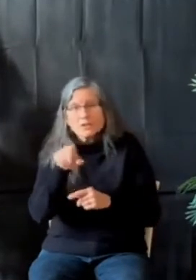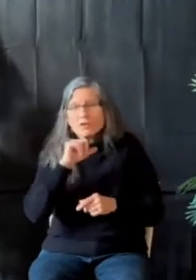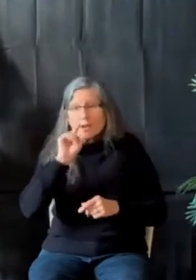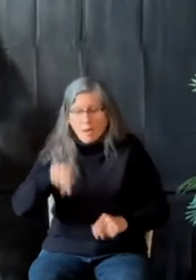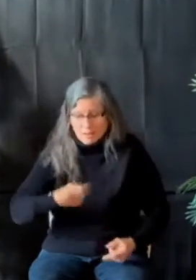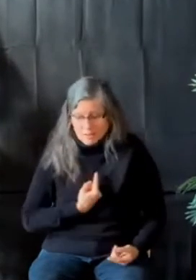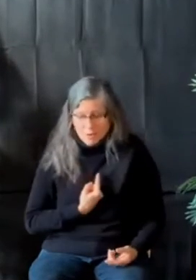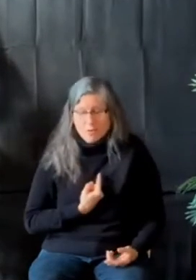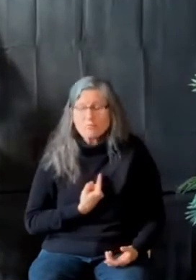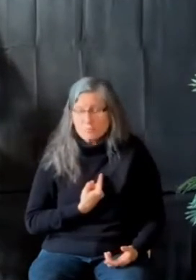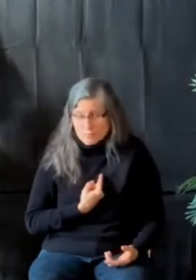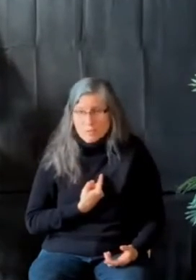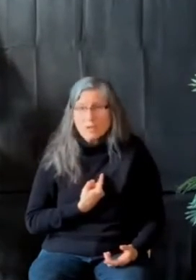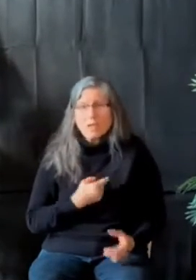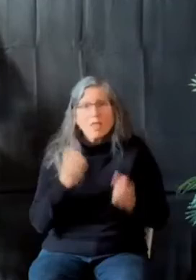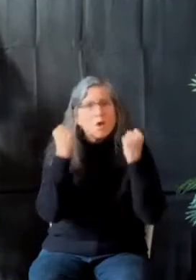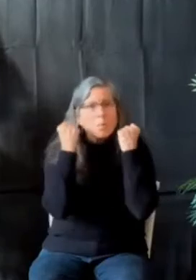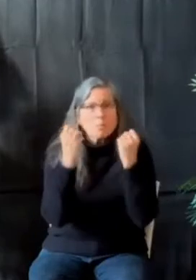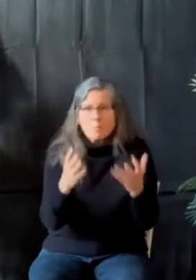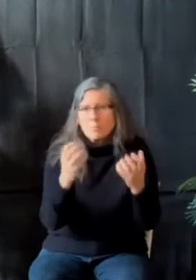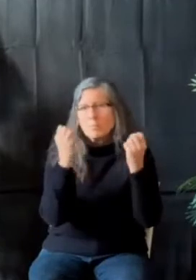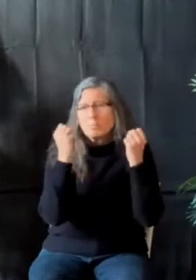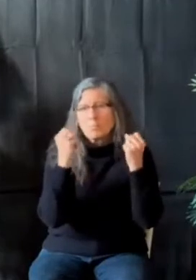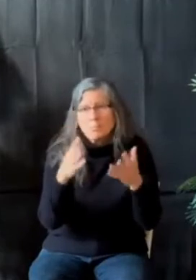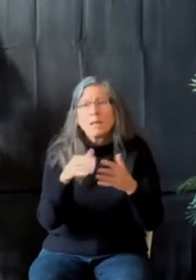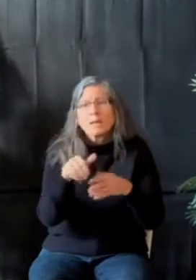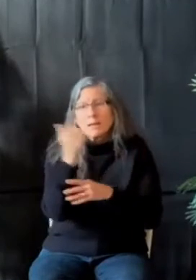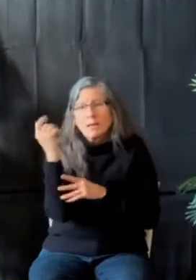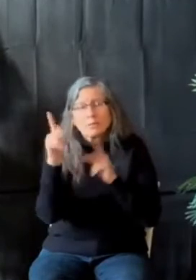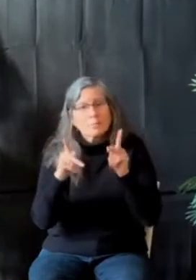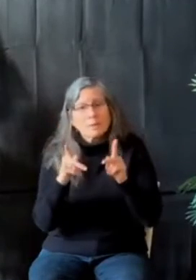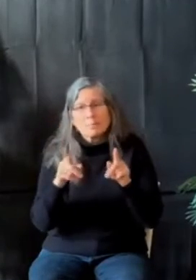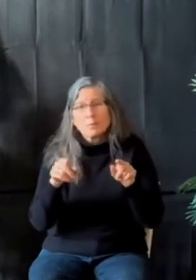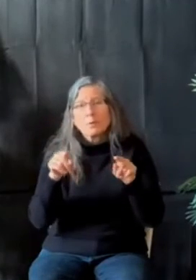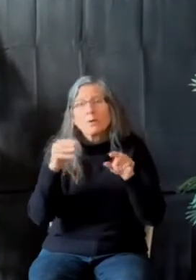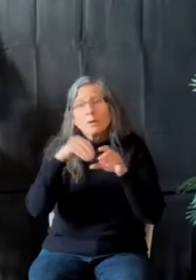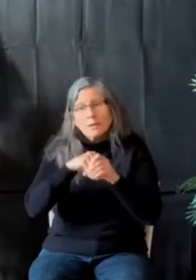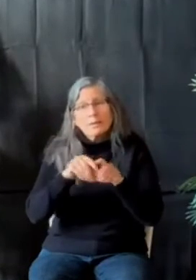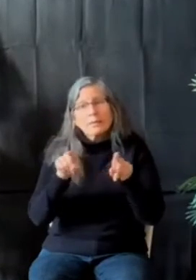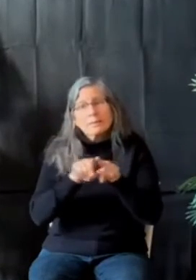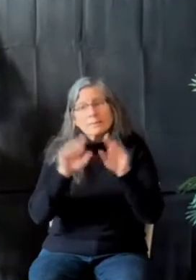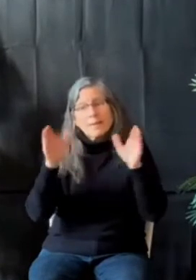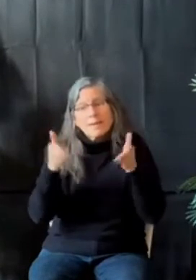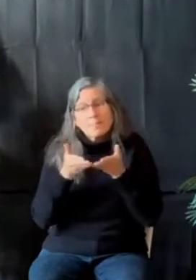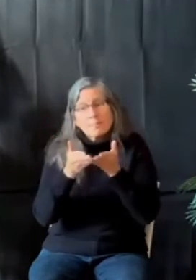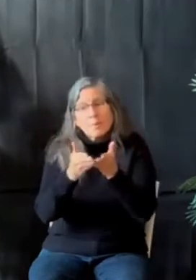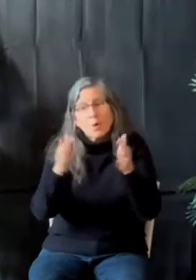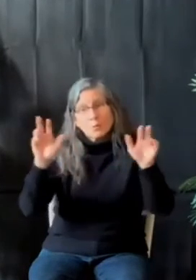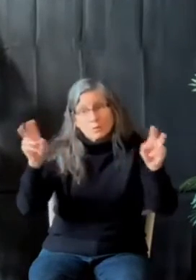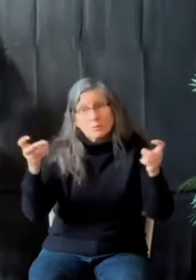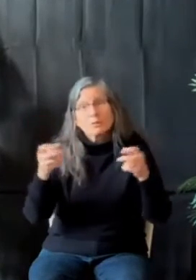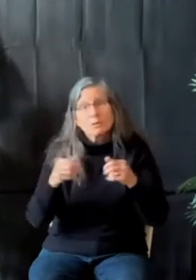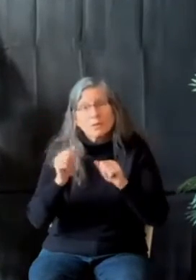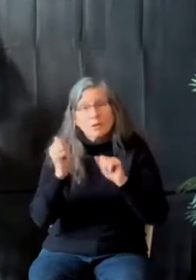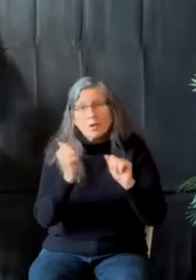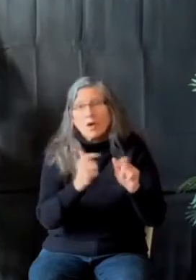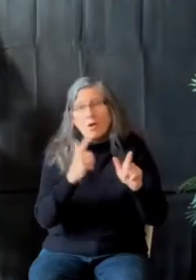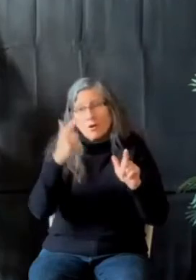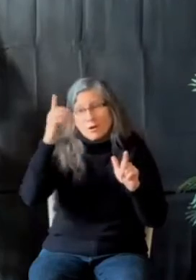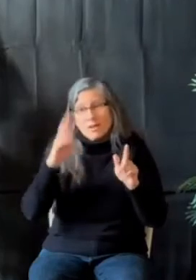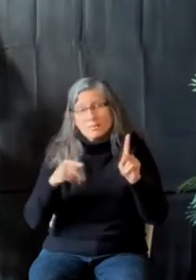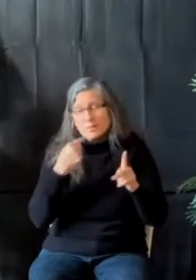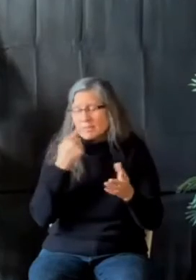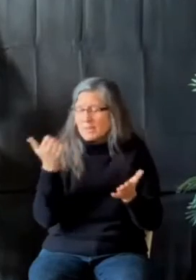alone. There's a host of others that are in the same boat. And all God's people said, amen.